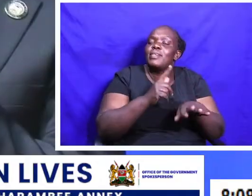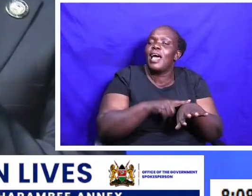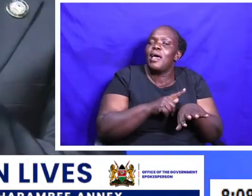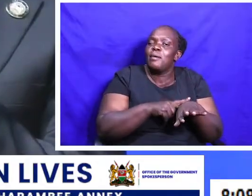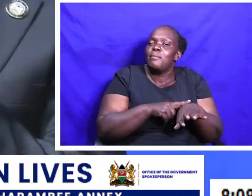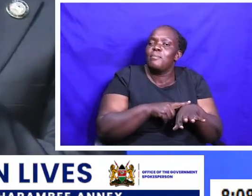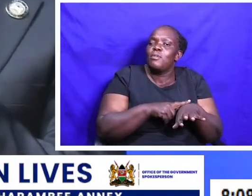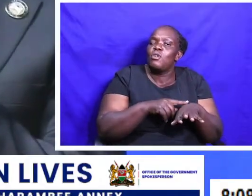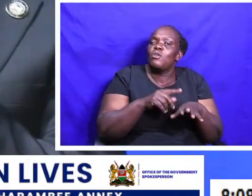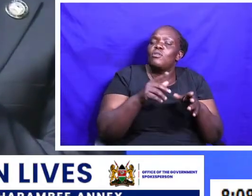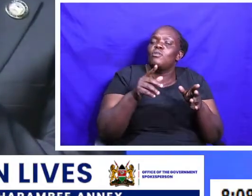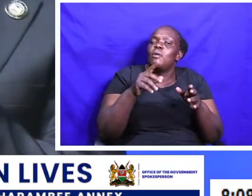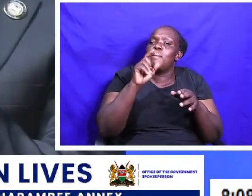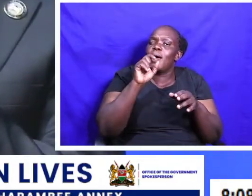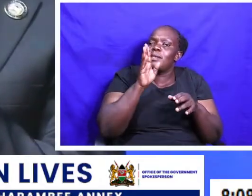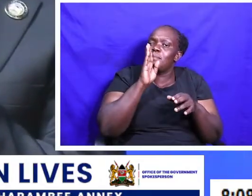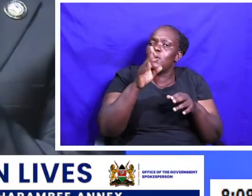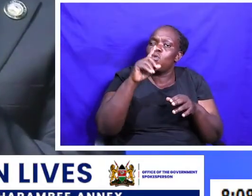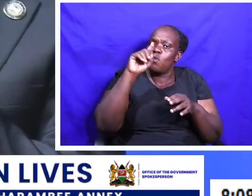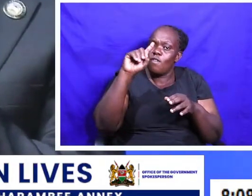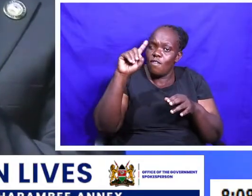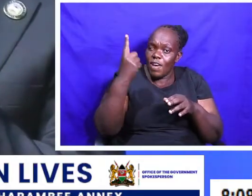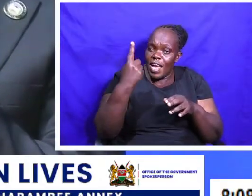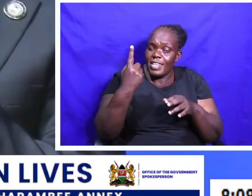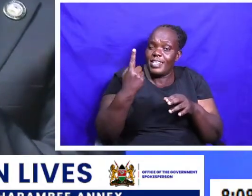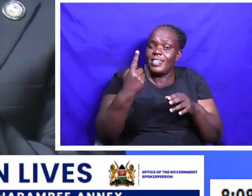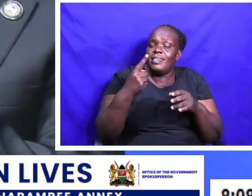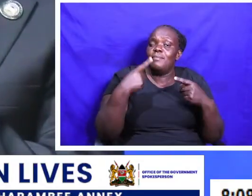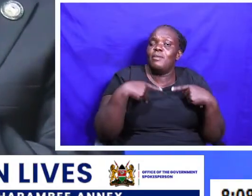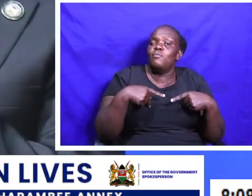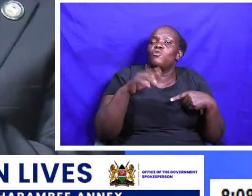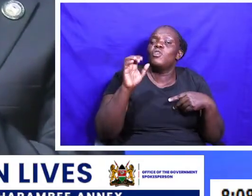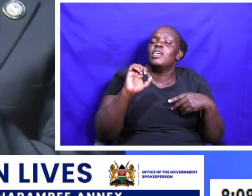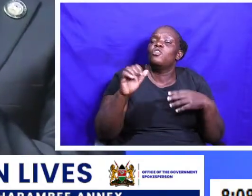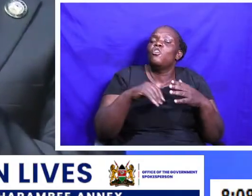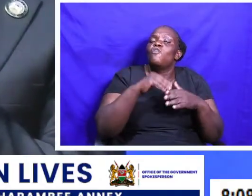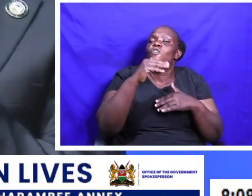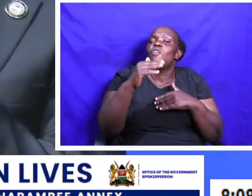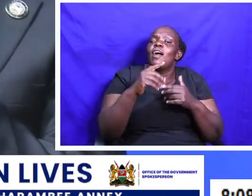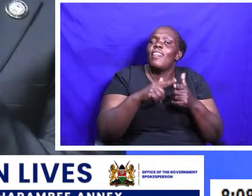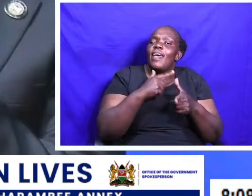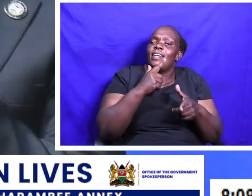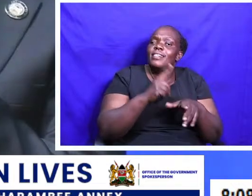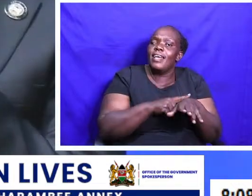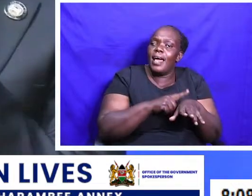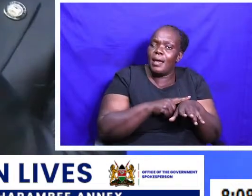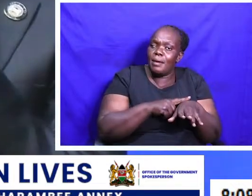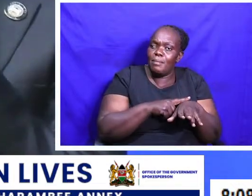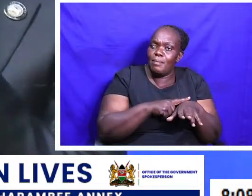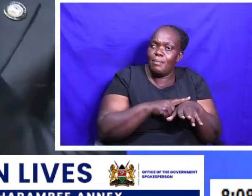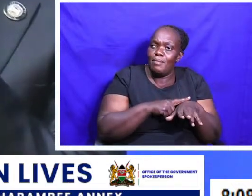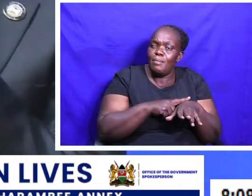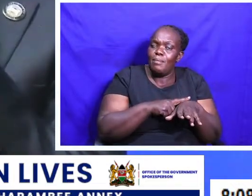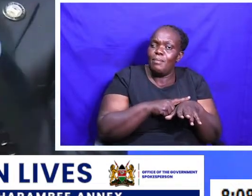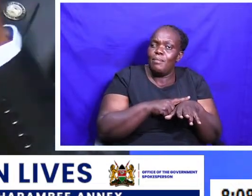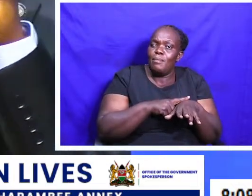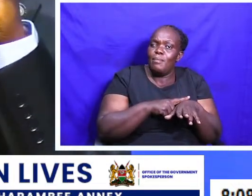to, when I was supposed to be one of the first students of 844 actually. Then when